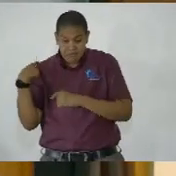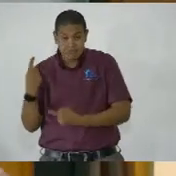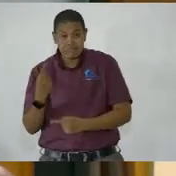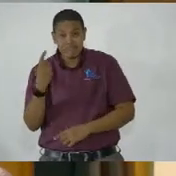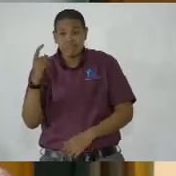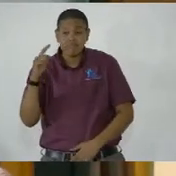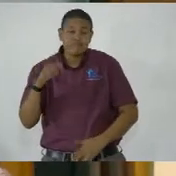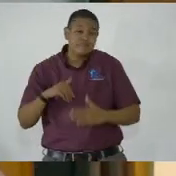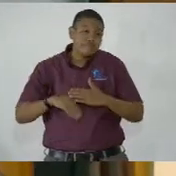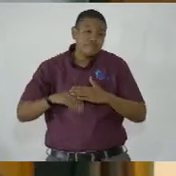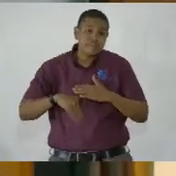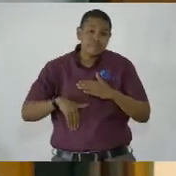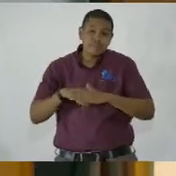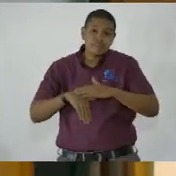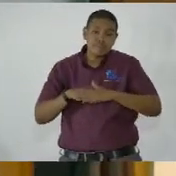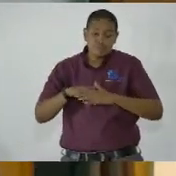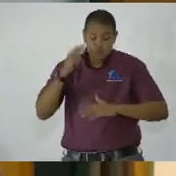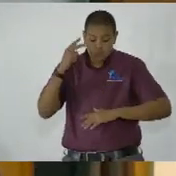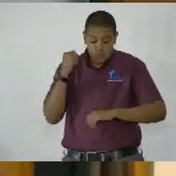just under 2 years,